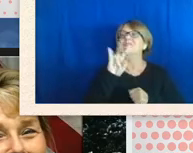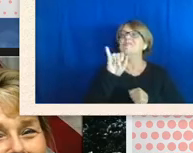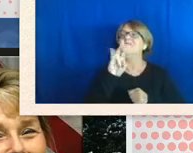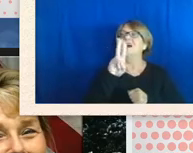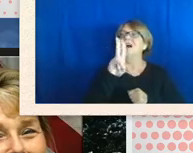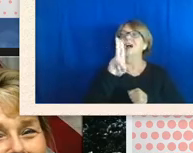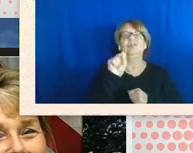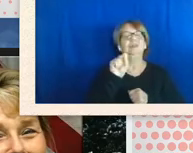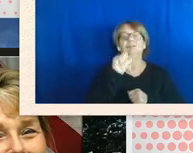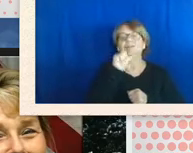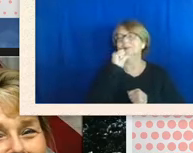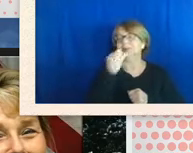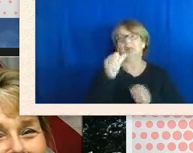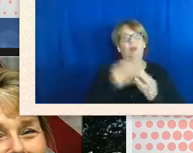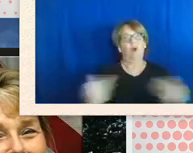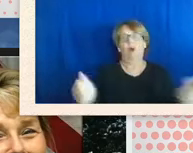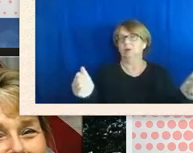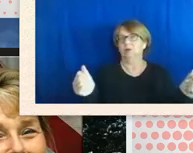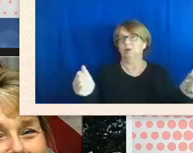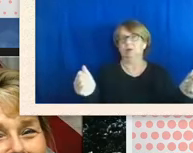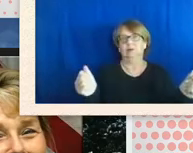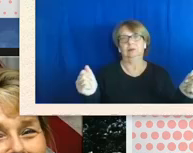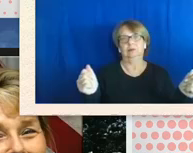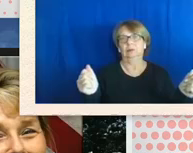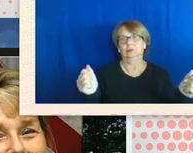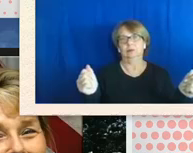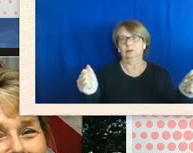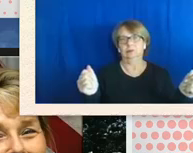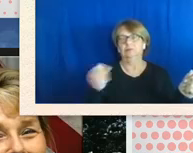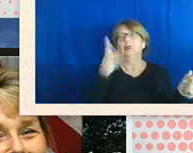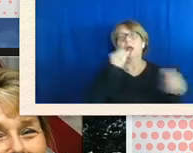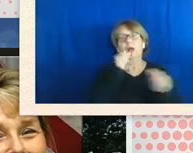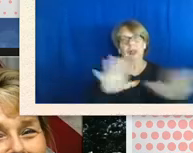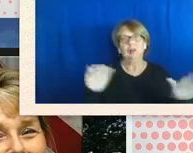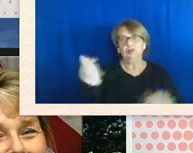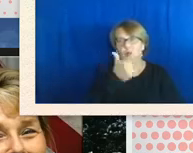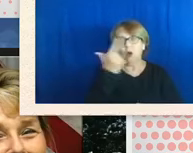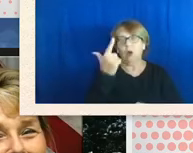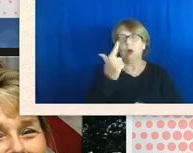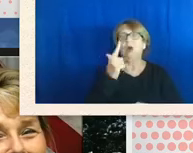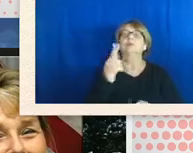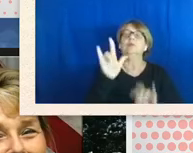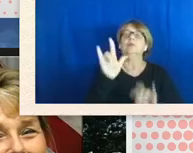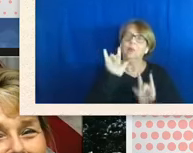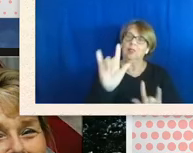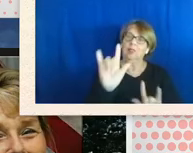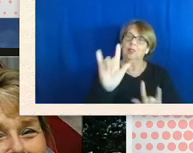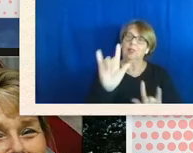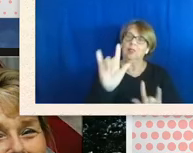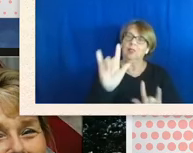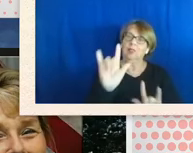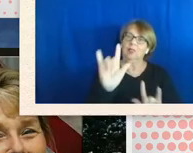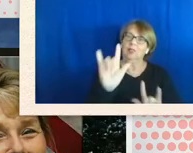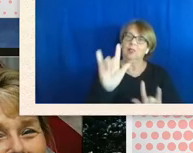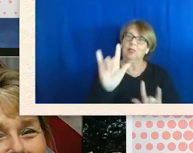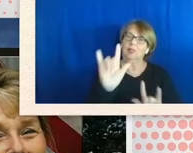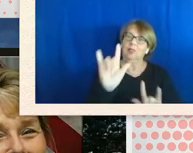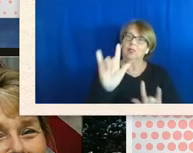gone. God bless you all. We love you. Stay safe.